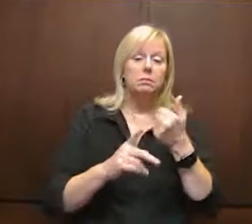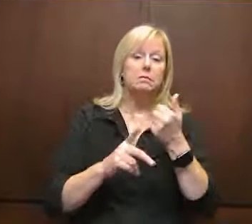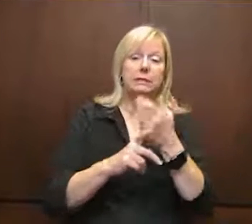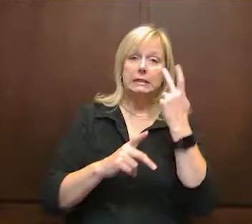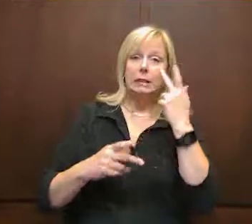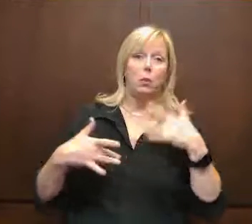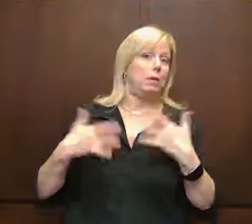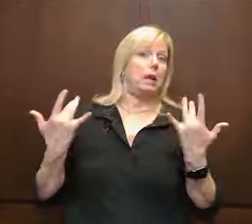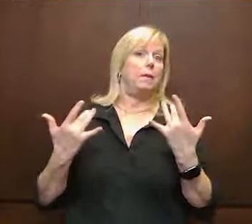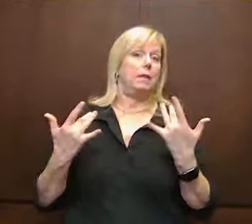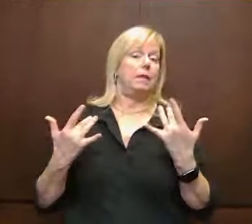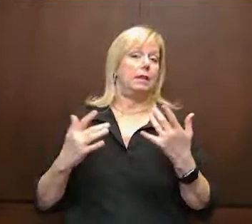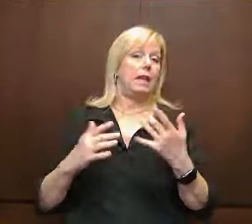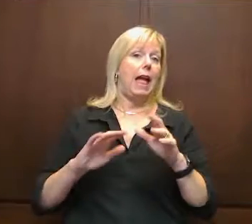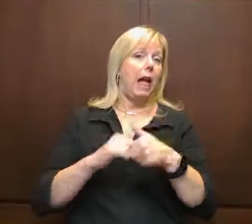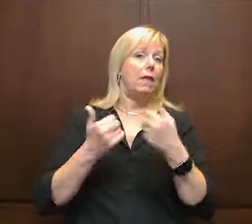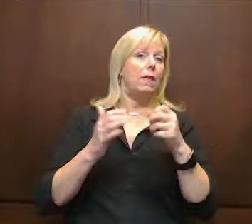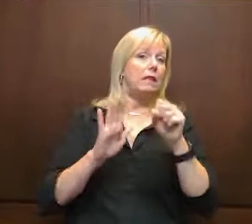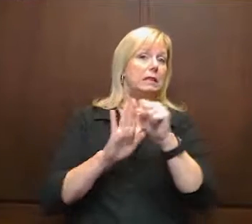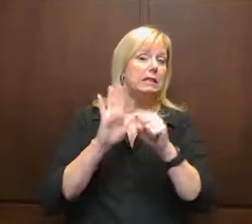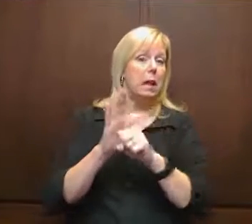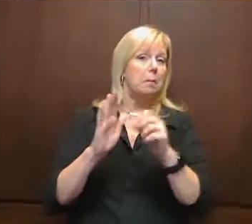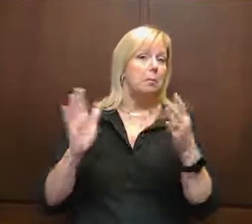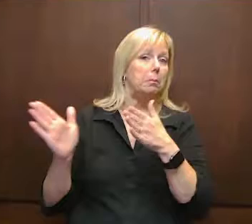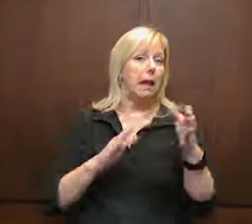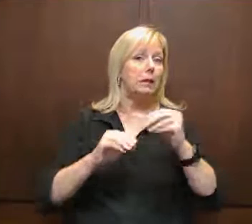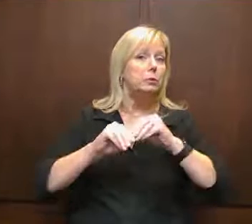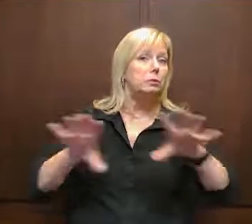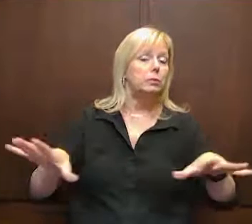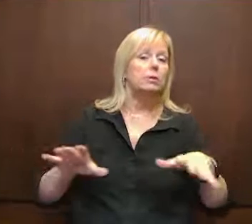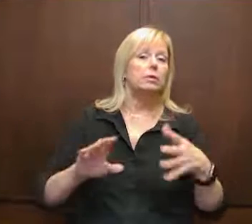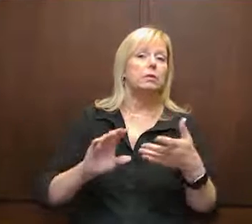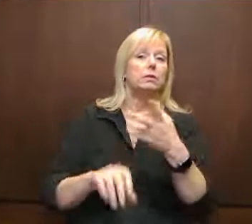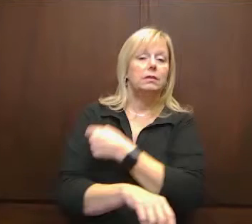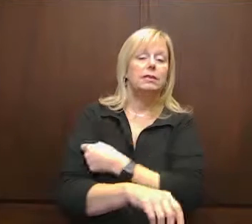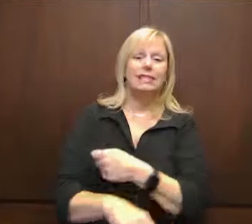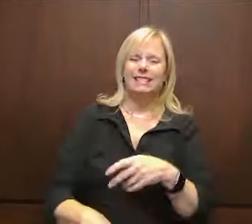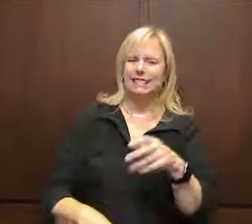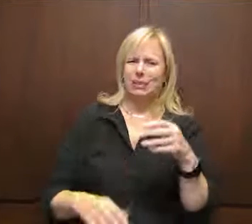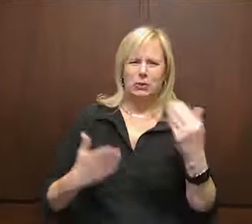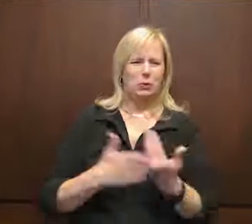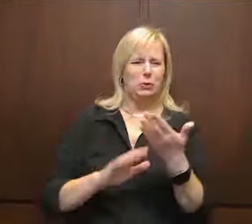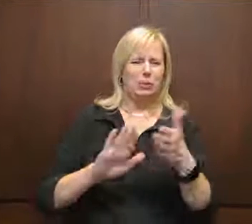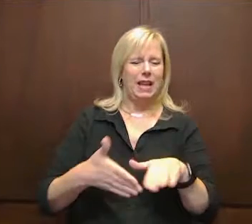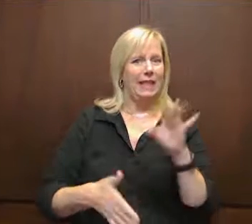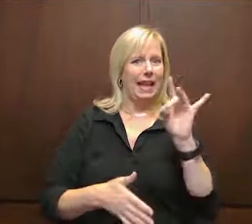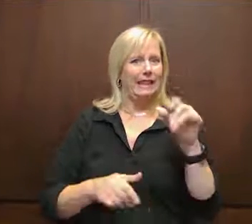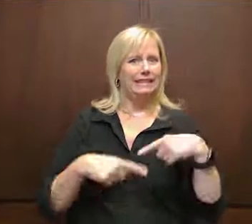the distribution of the vaccine. Well, and as you said, the numbers, 8 more deaths since yesterday,